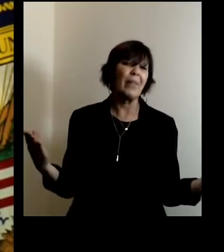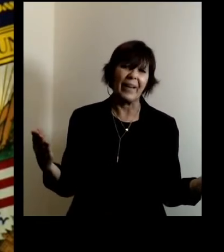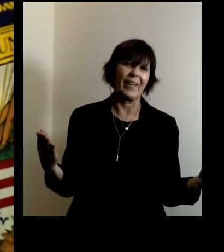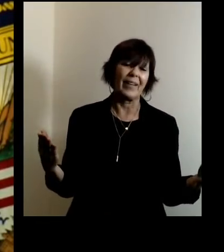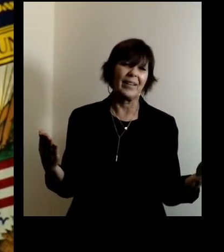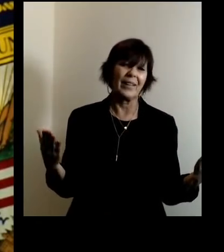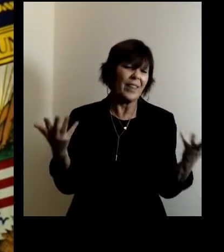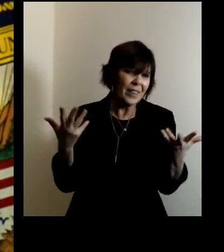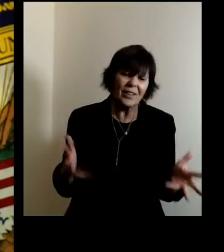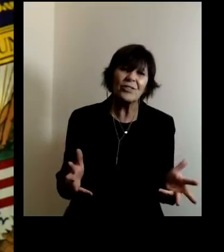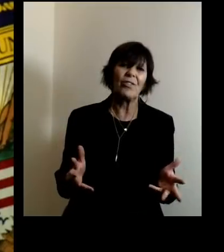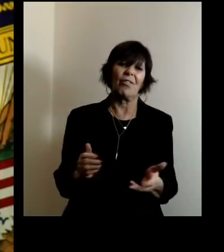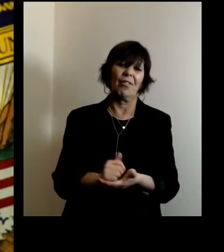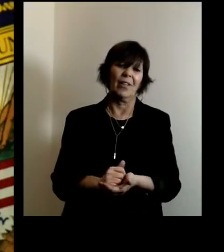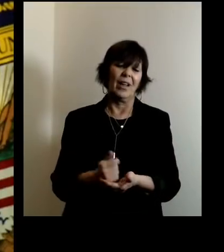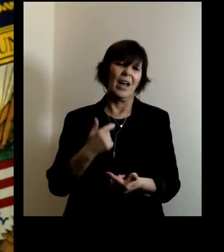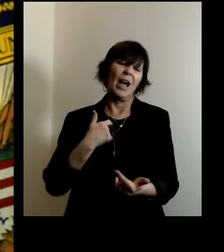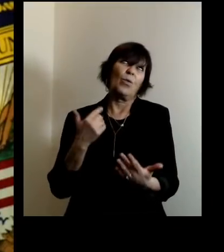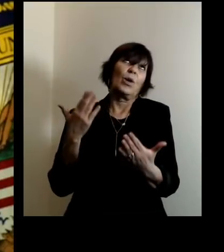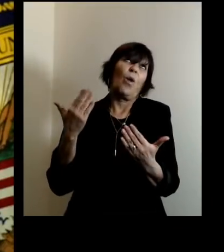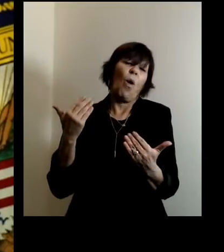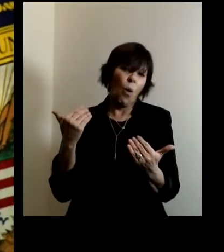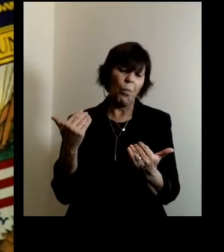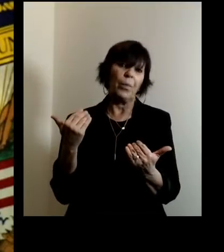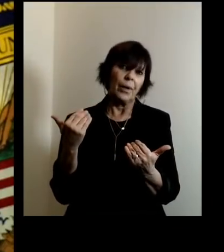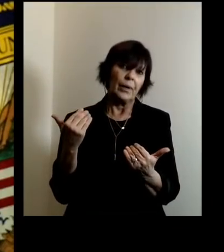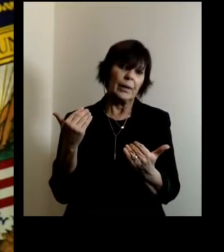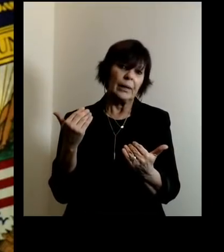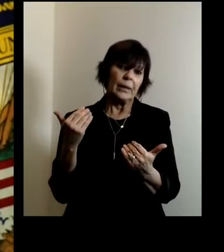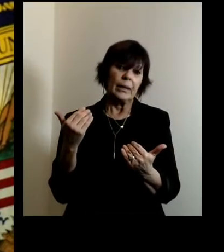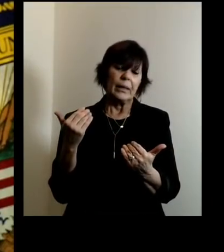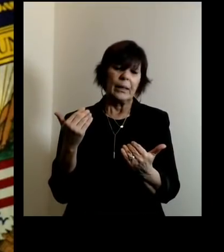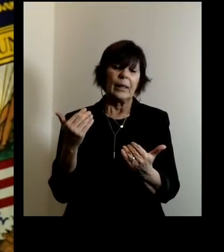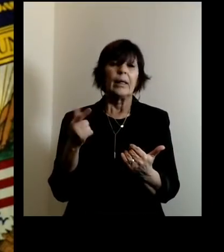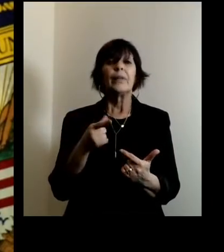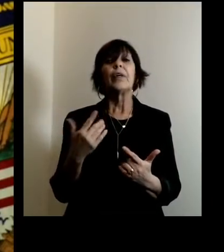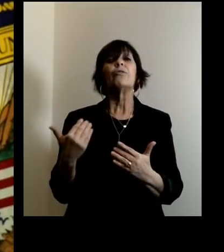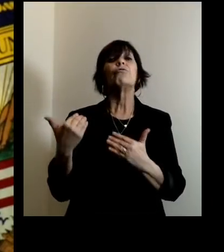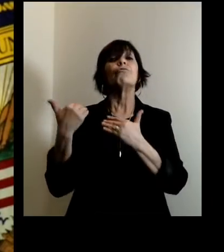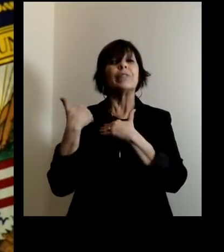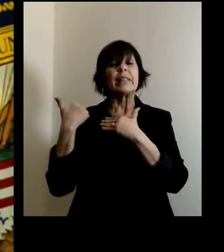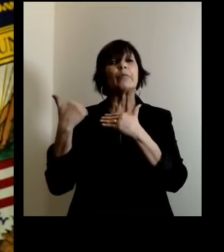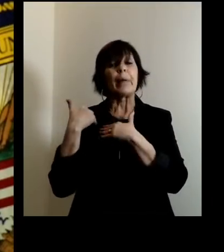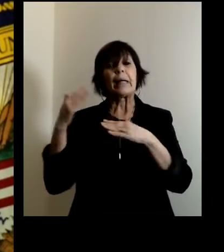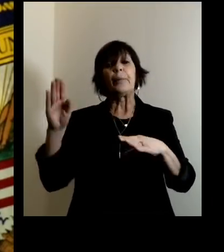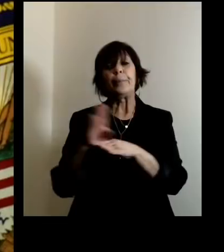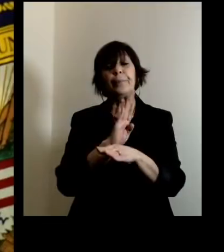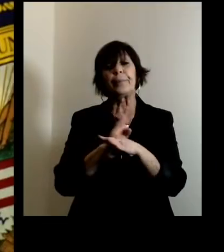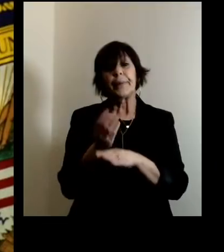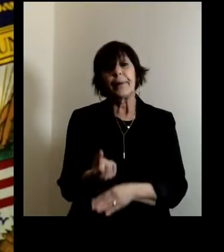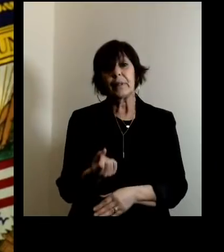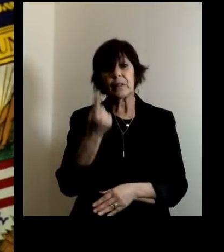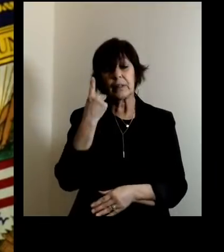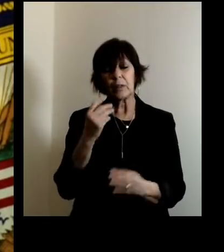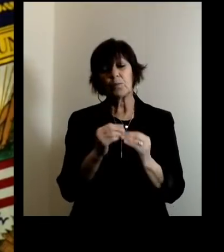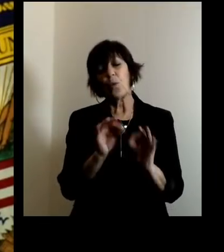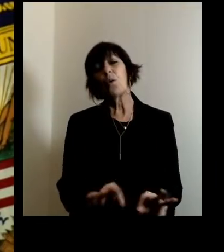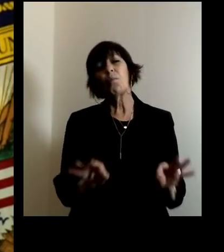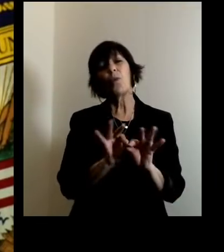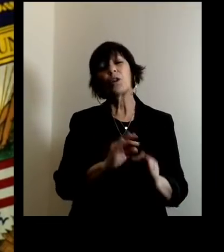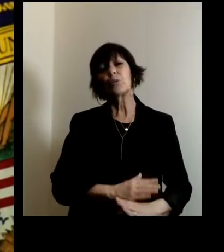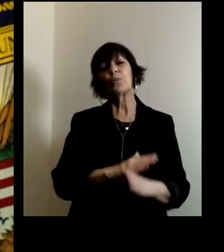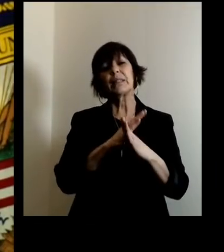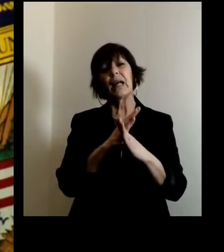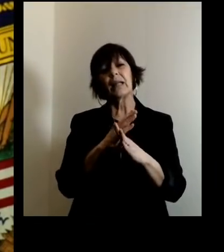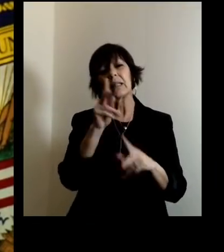good. And I would hope in the long run that responsible businesses would understand it's more important to protect the public than